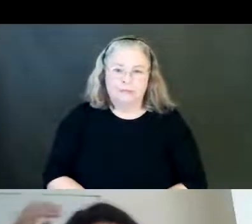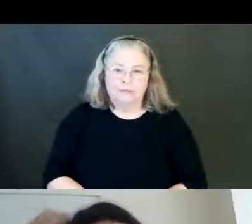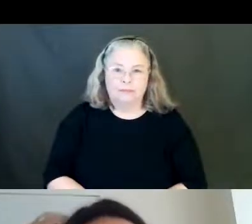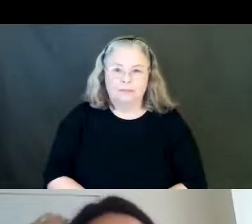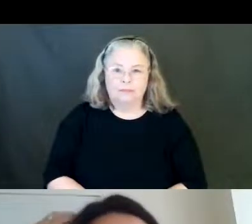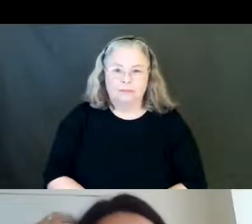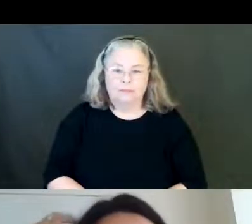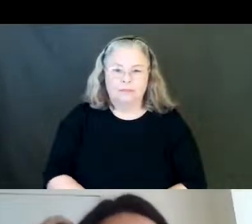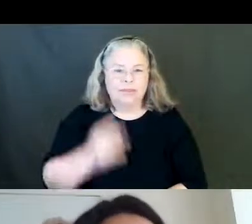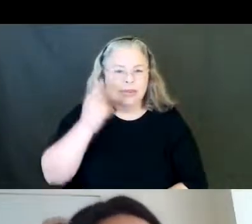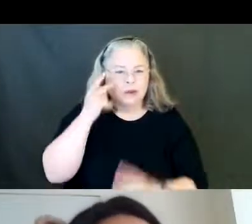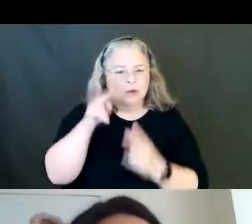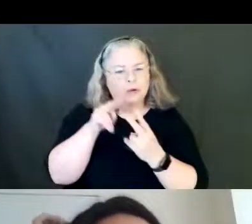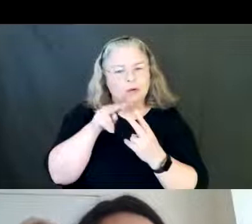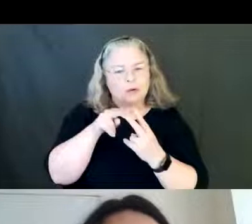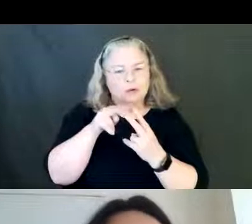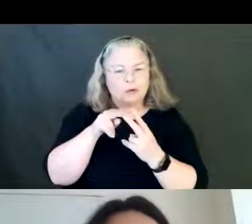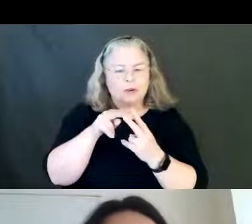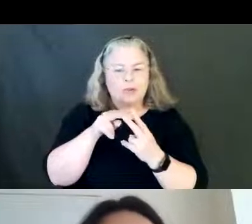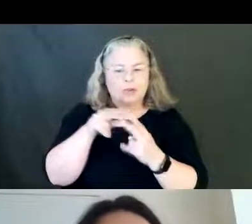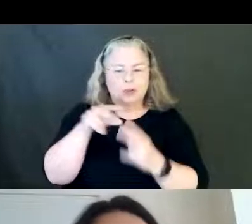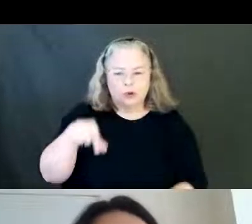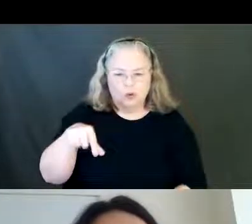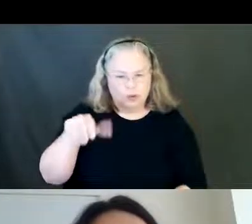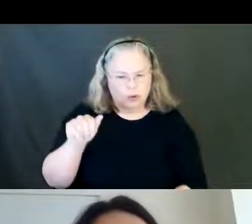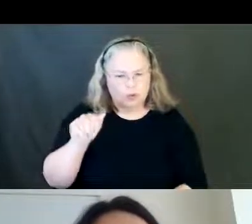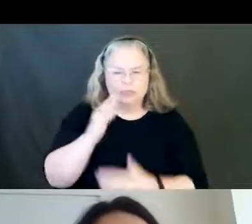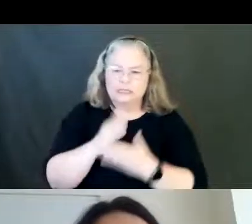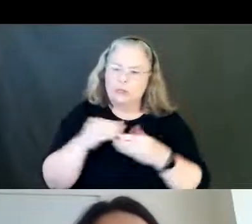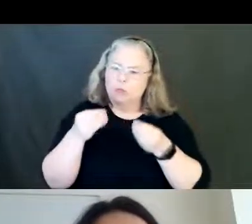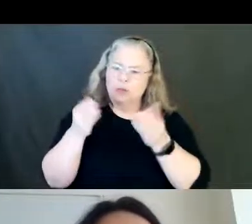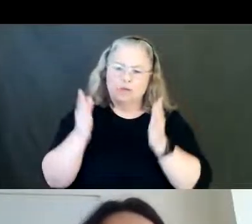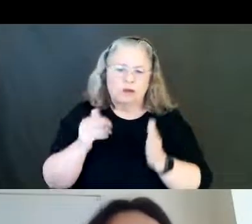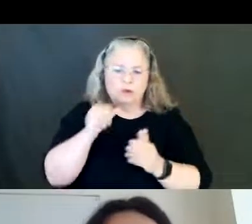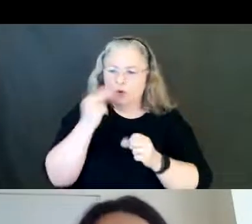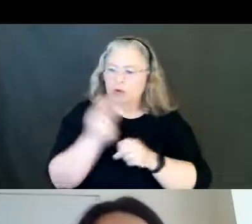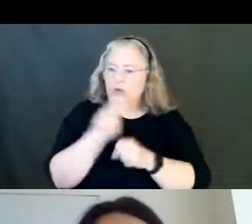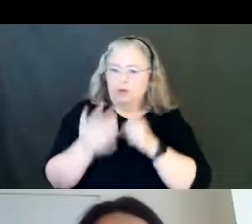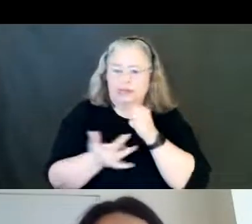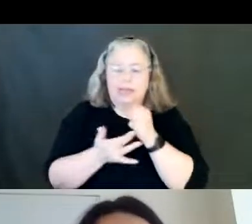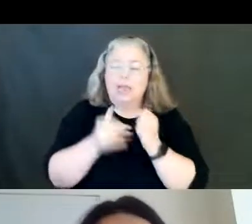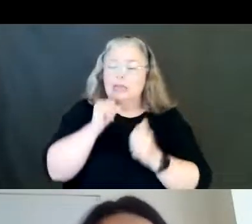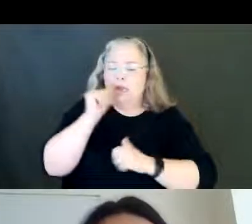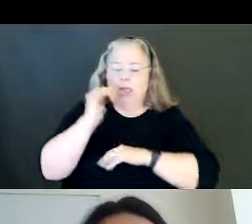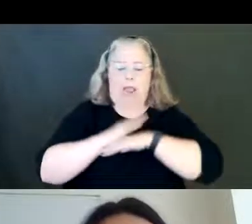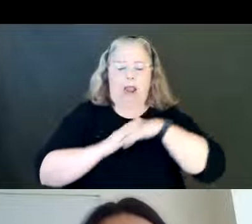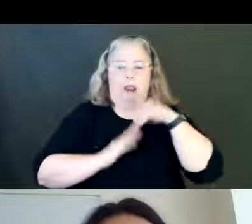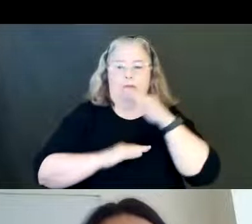And I see a couple of folks in the Q&A also say some providers don't use technology because they're not comfortable using